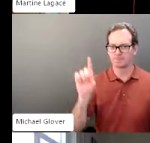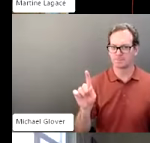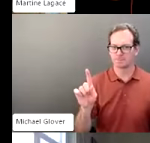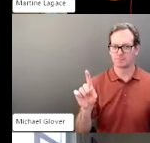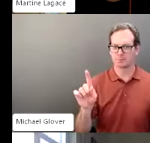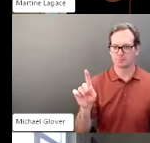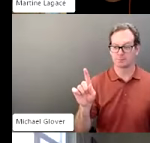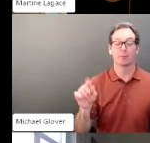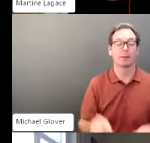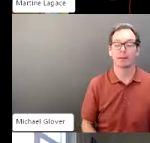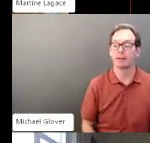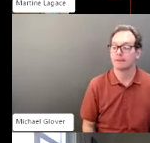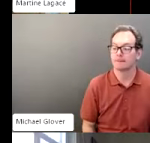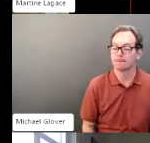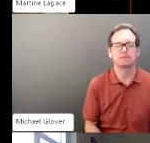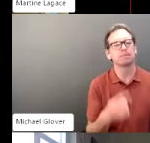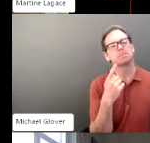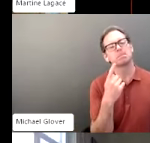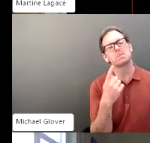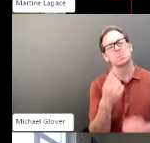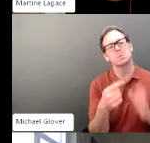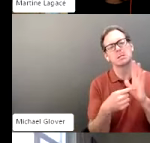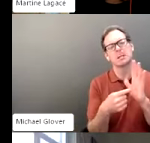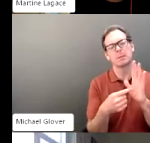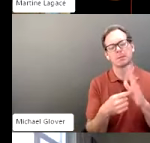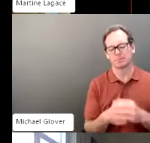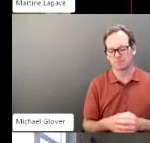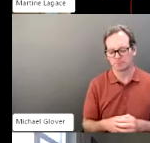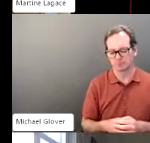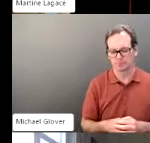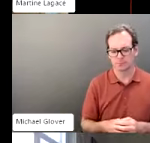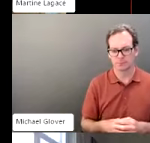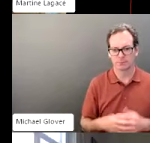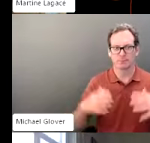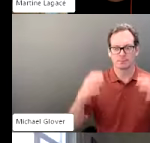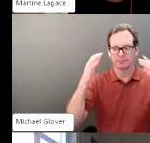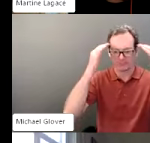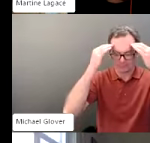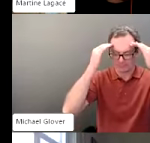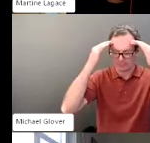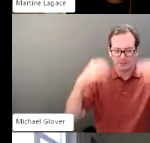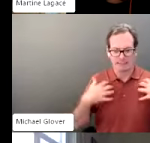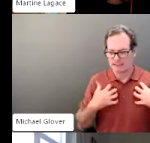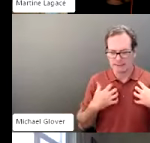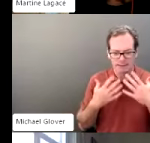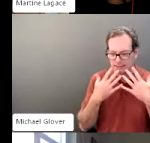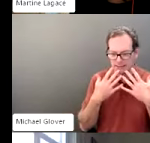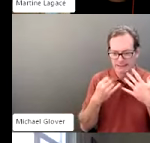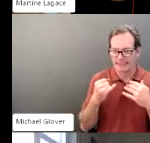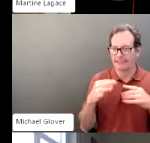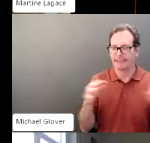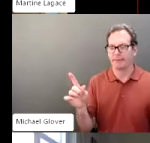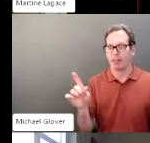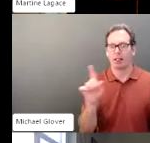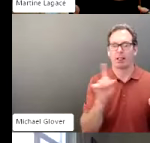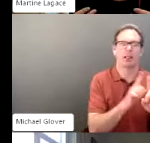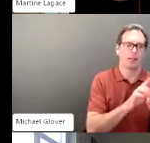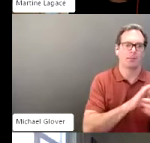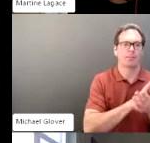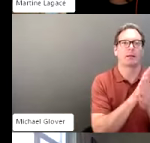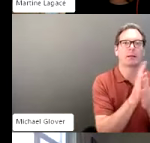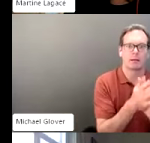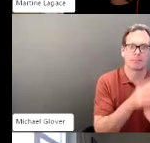the anxiety around losing your autonomy, about not being independent anymore and having